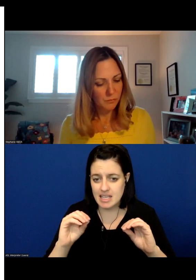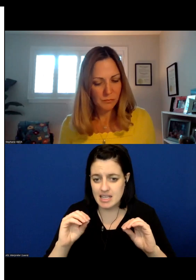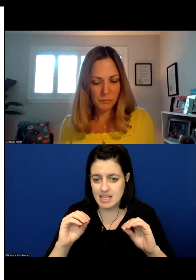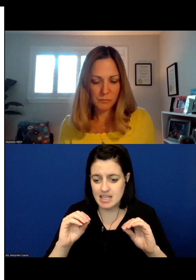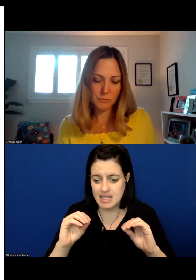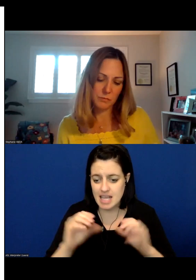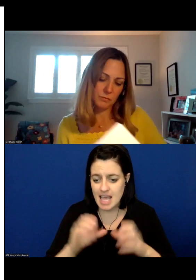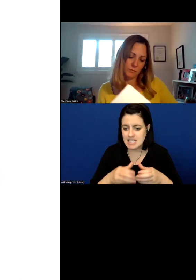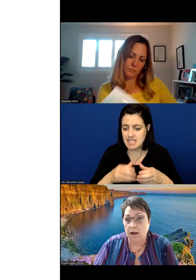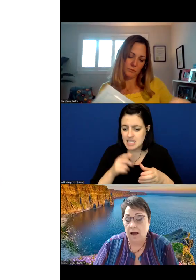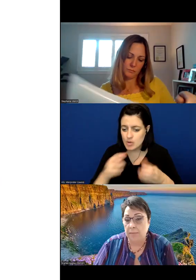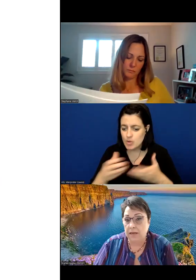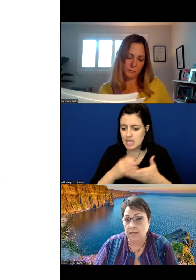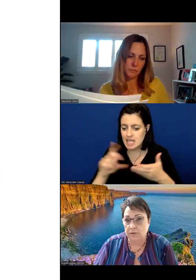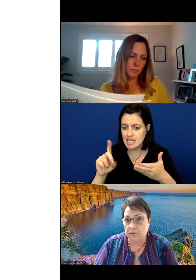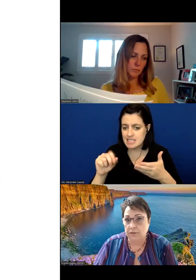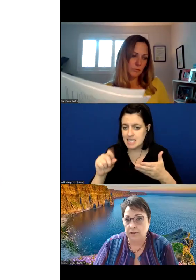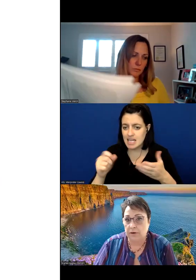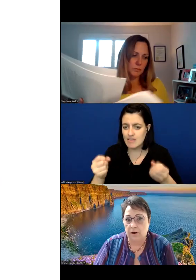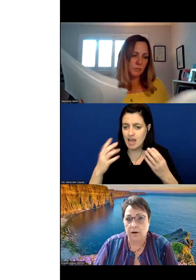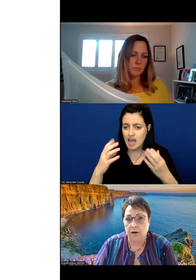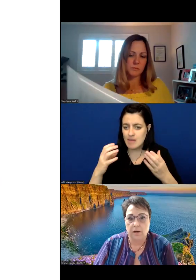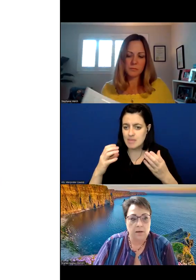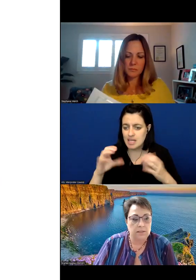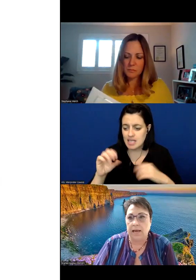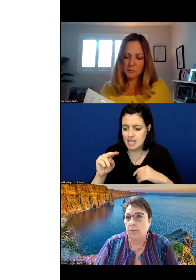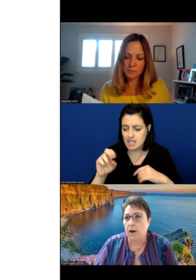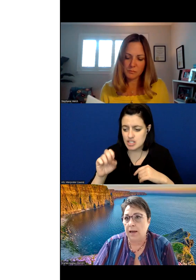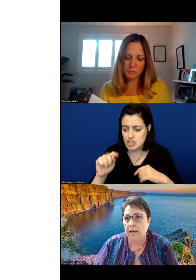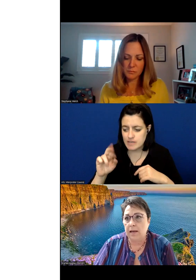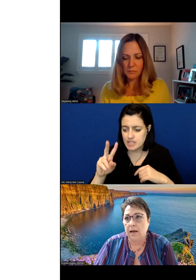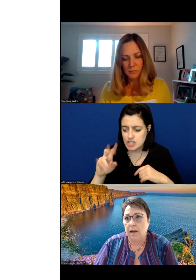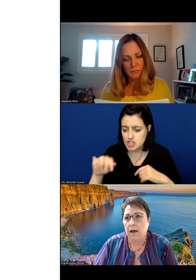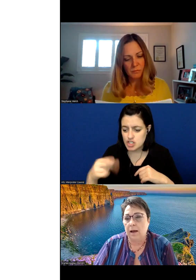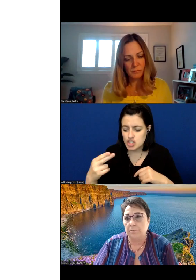entity that collects the data on how many conservatorships there are statewide,